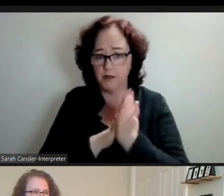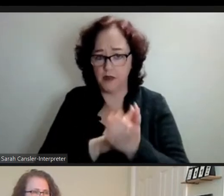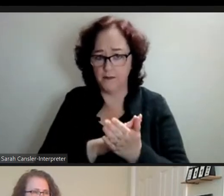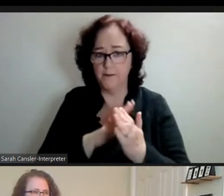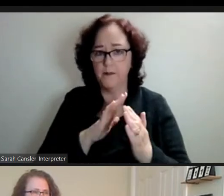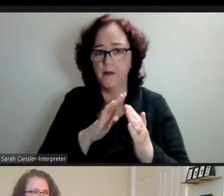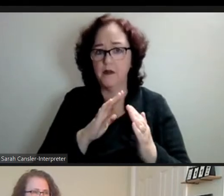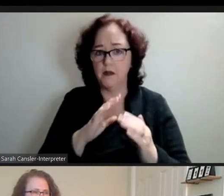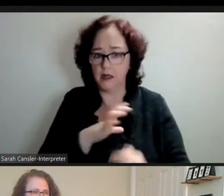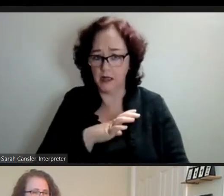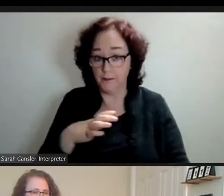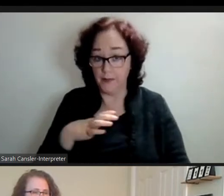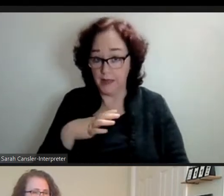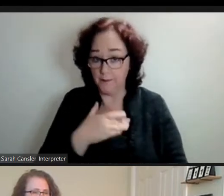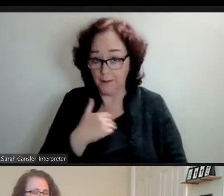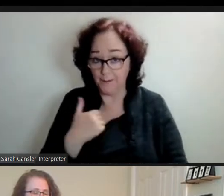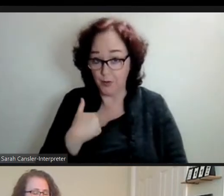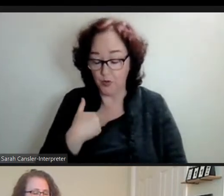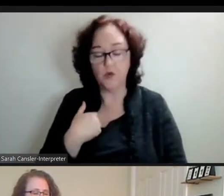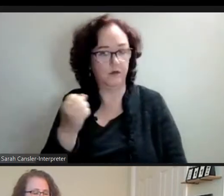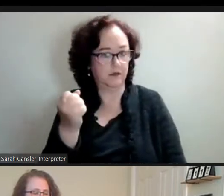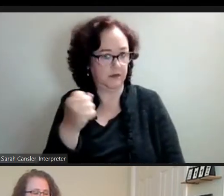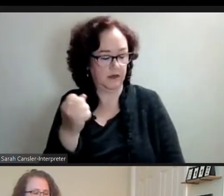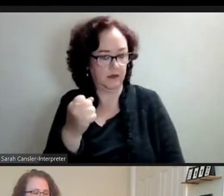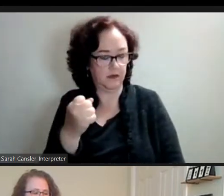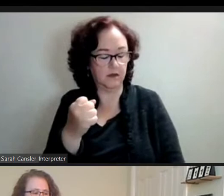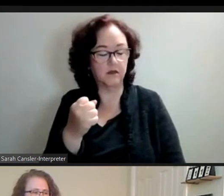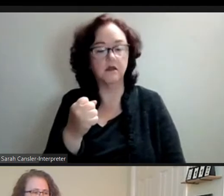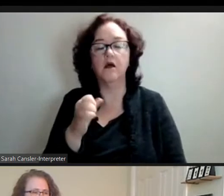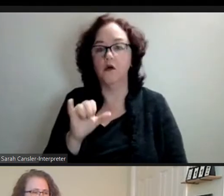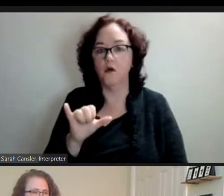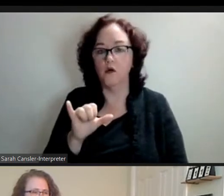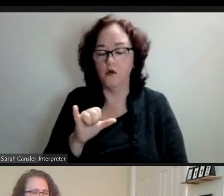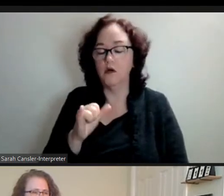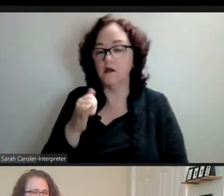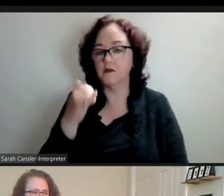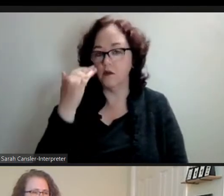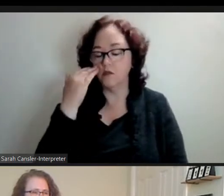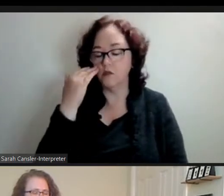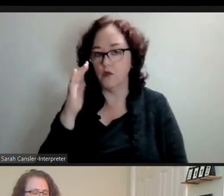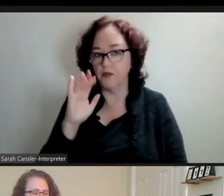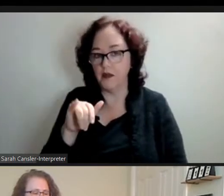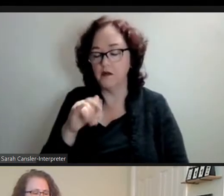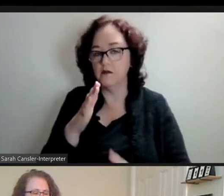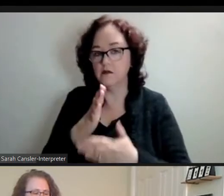committee member. Okay, because I know there were some